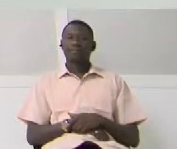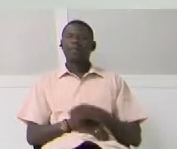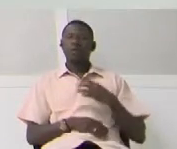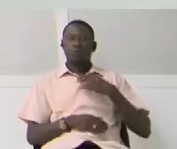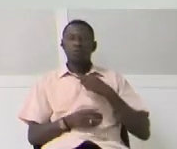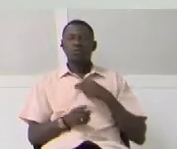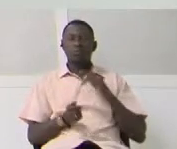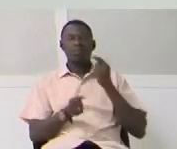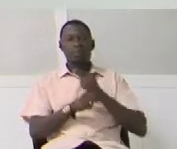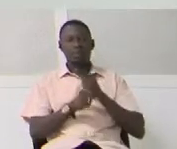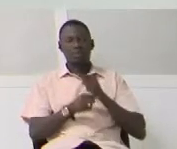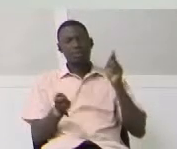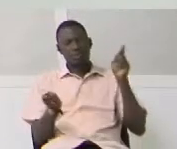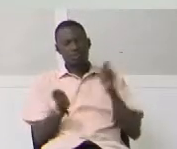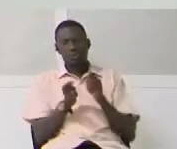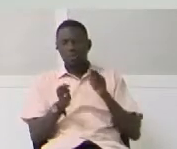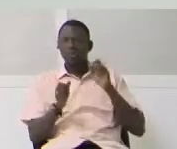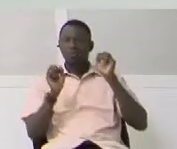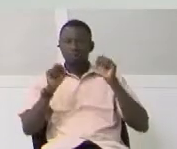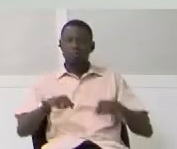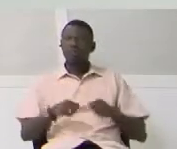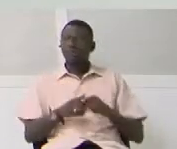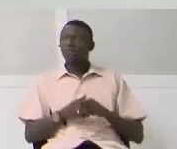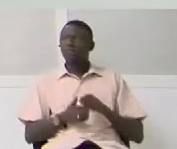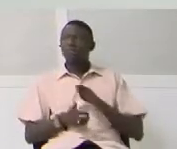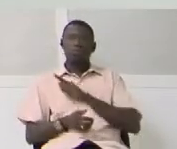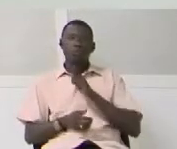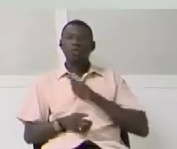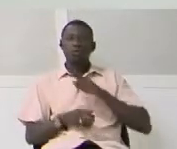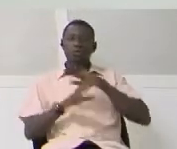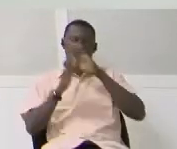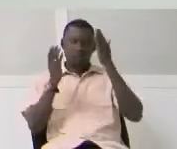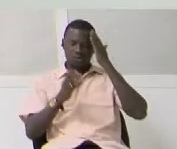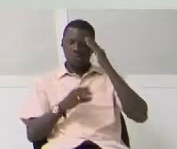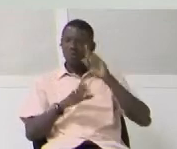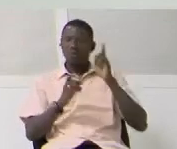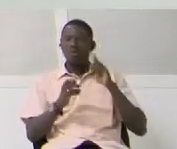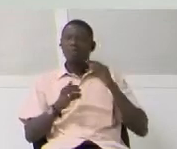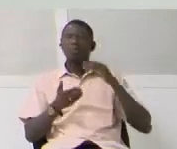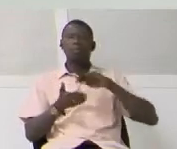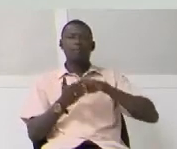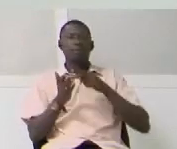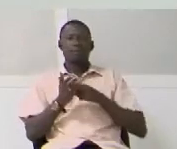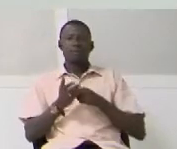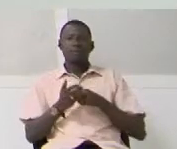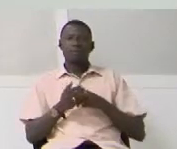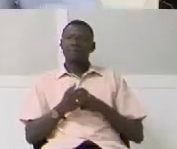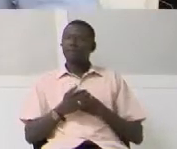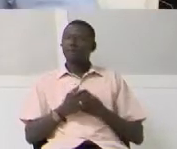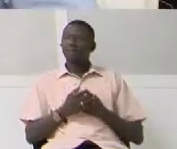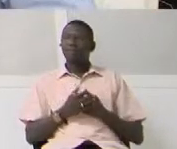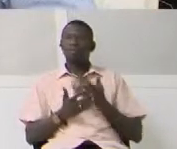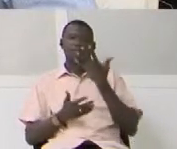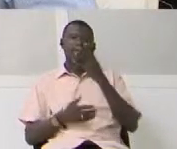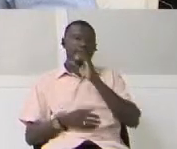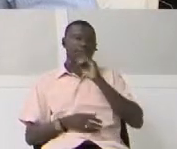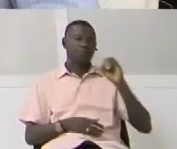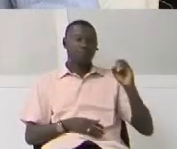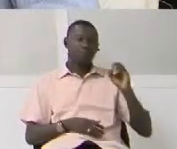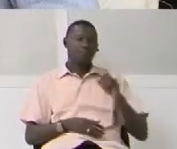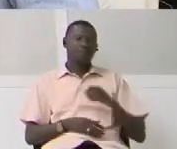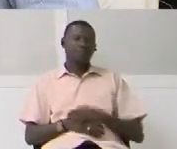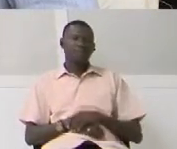short as possible. Absolutely. We all know what that means, 5 o'clock. Yes, indeed. And you know my reaction